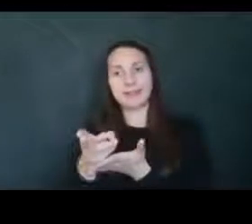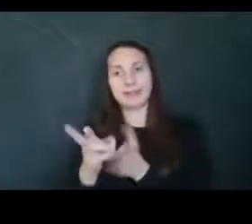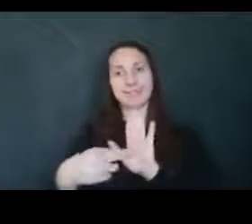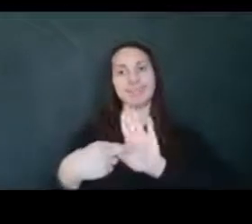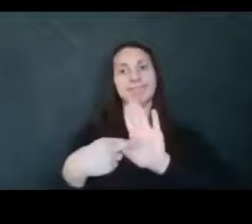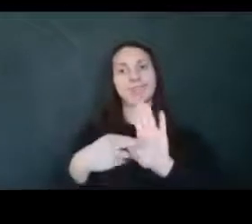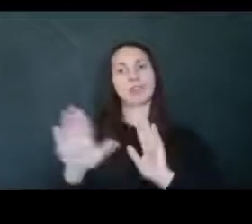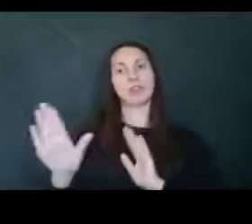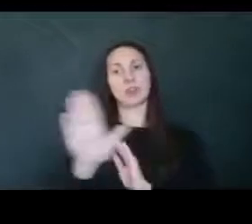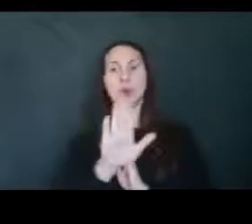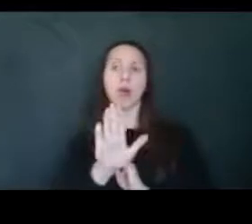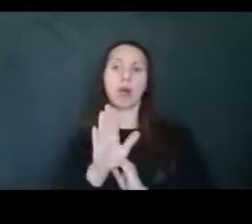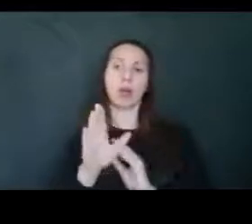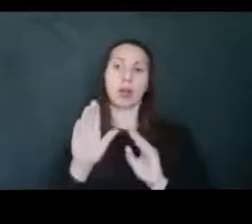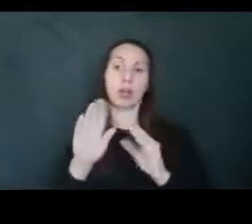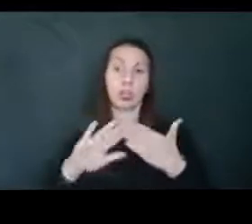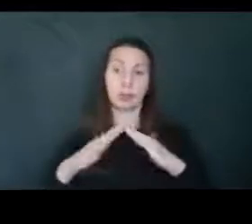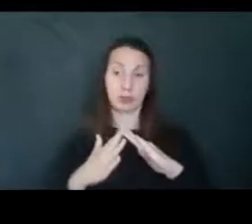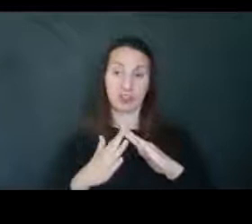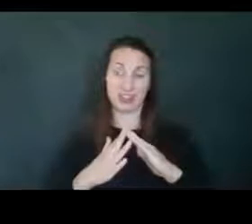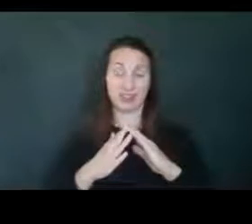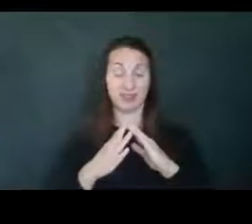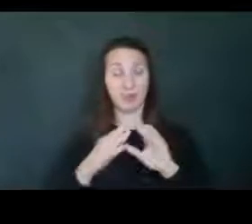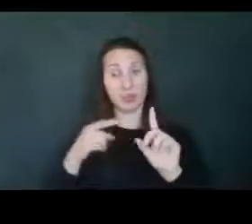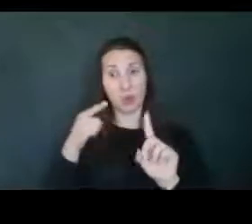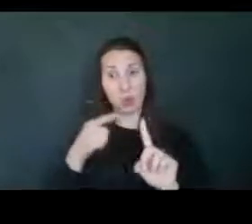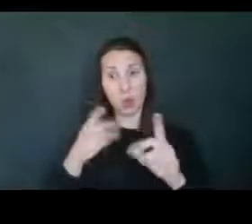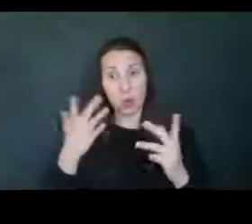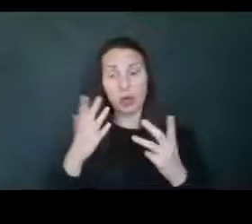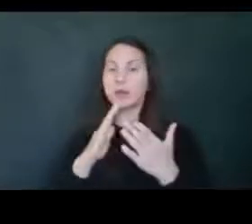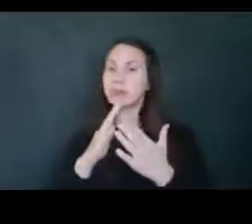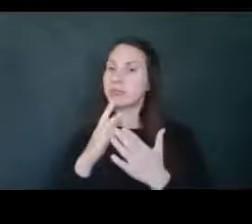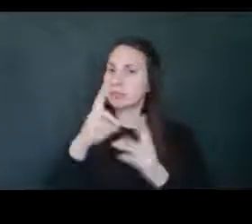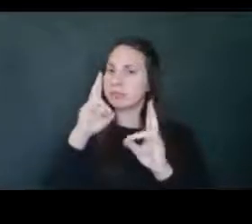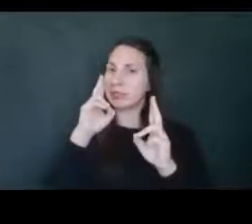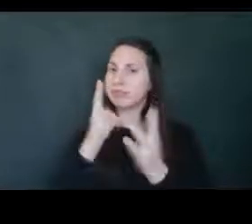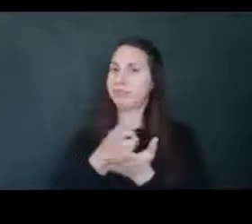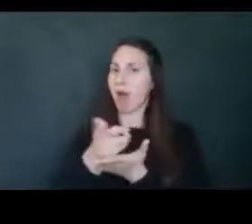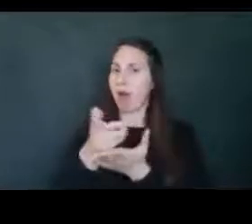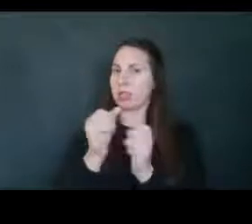is to be authentic with your images. So if you are